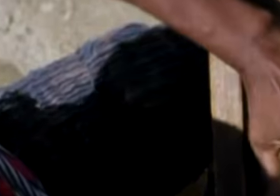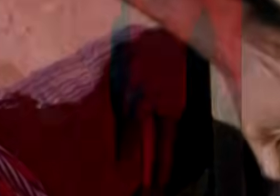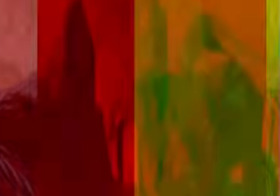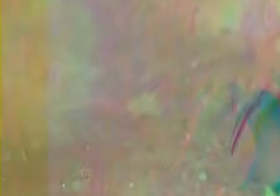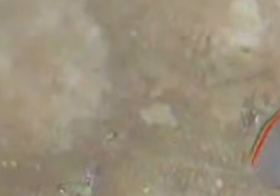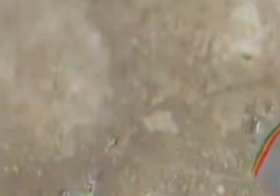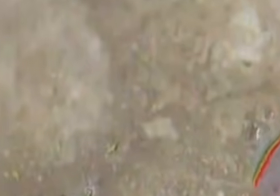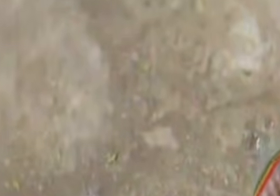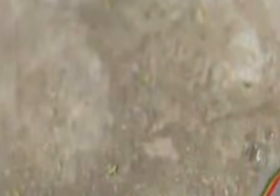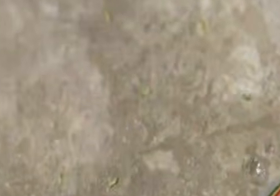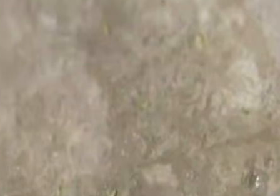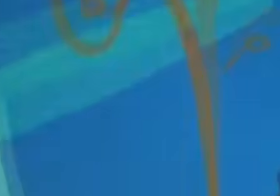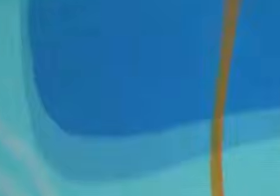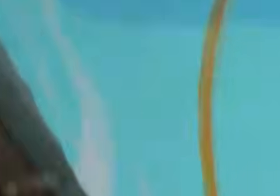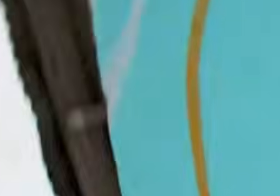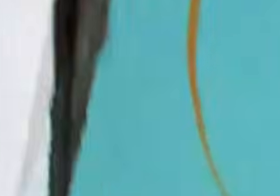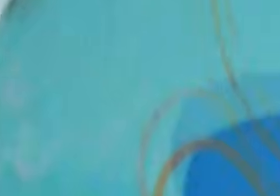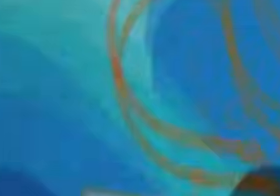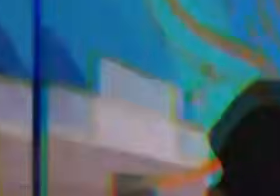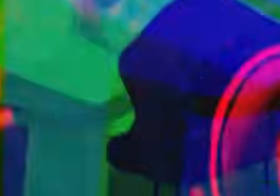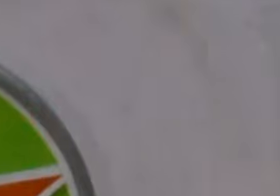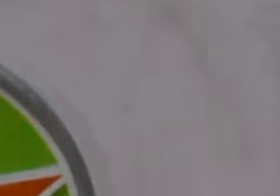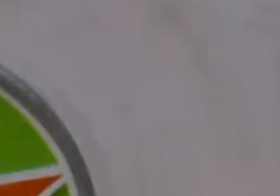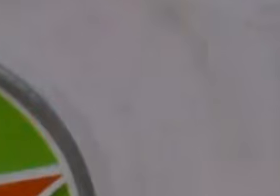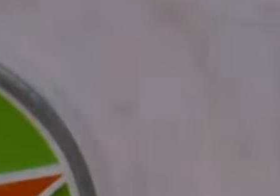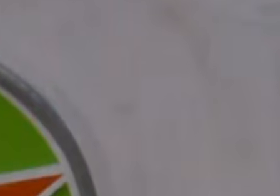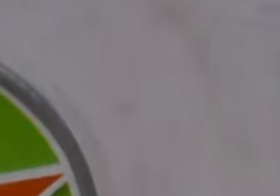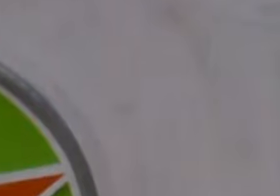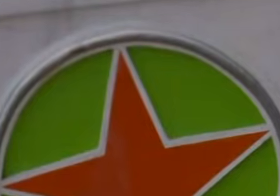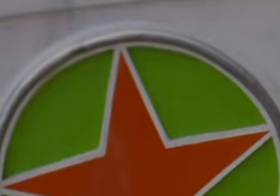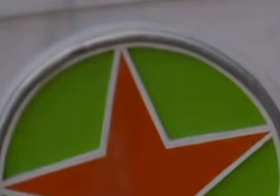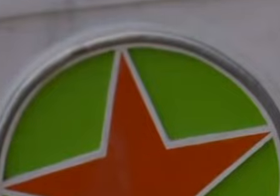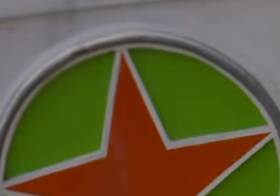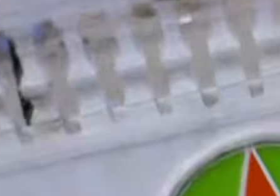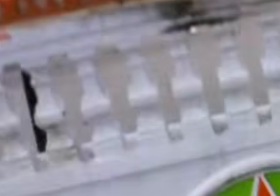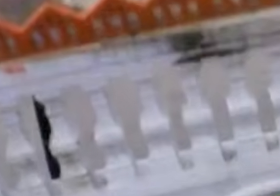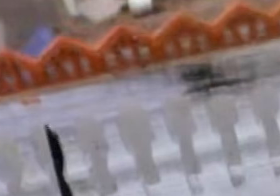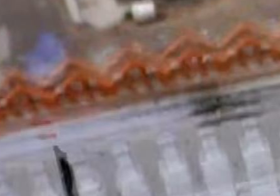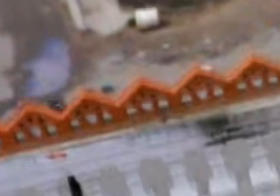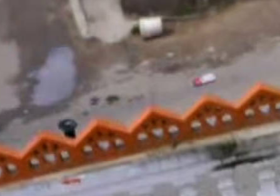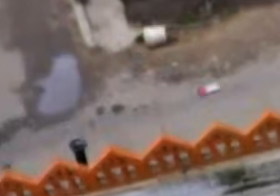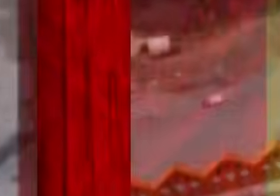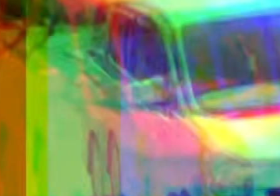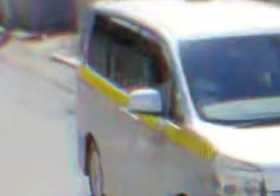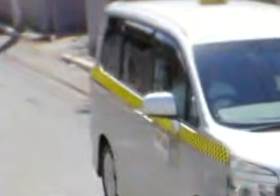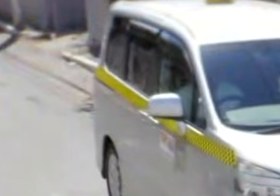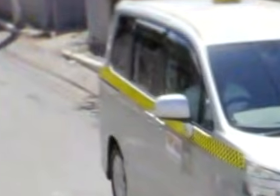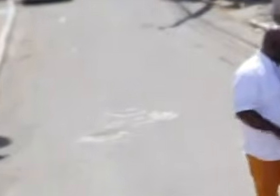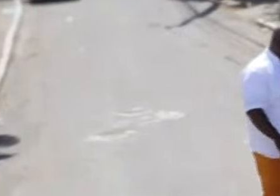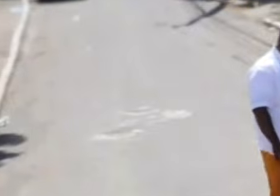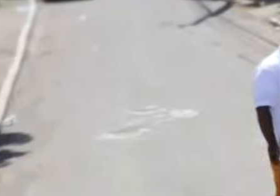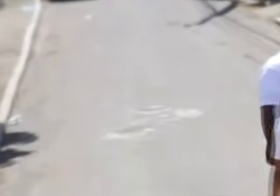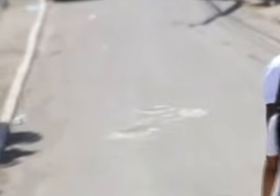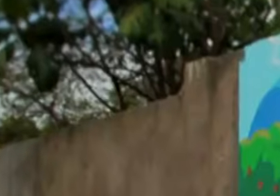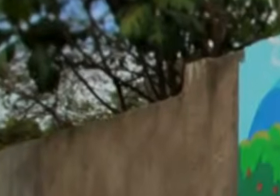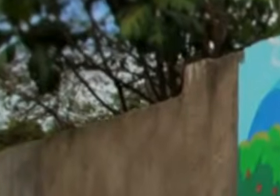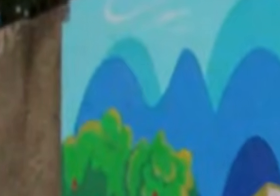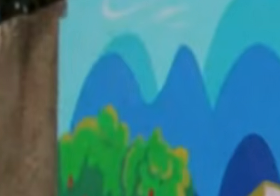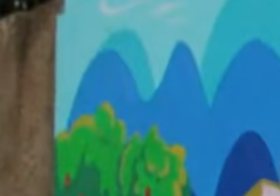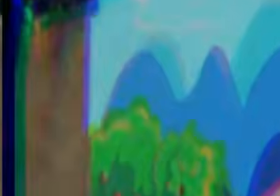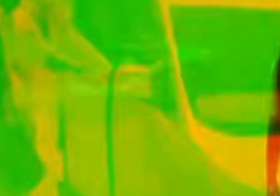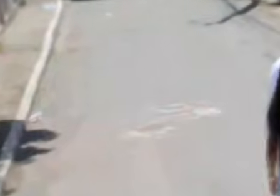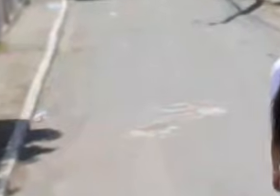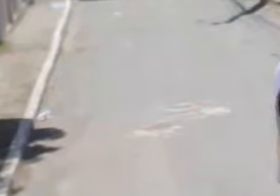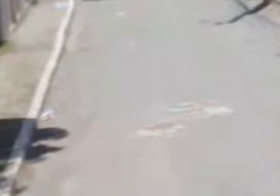we feel safe at night. Jamaica live good. I better you and I. No say we future bright. Jamaica